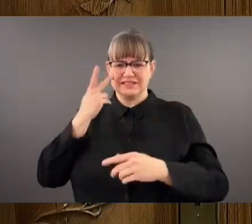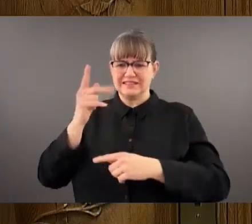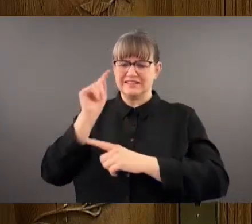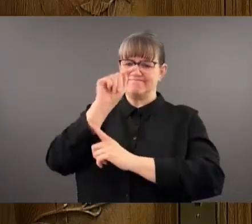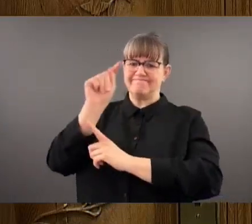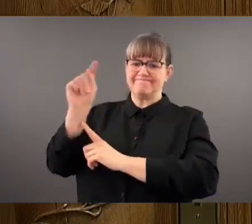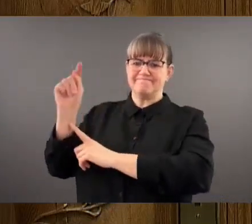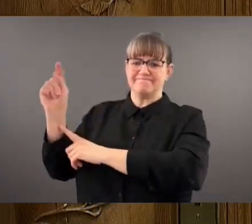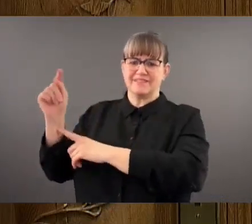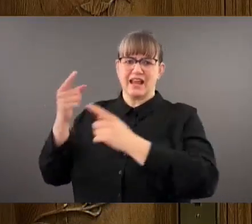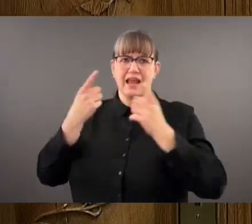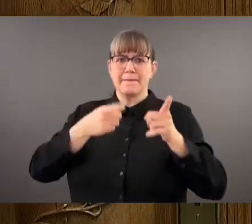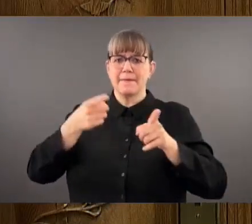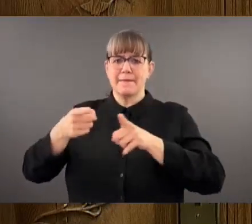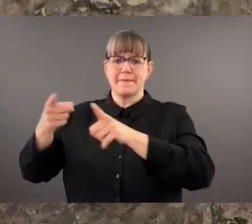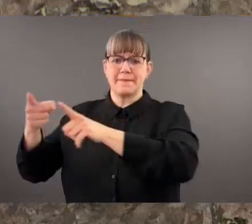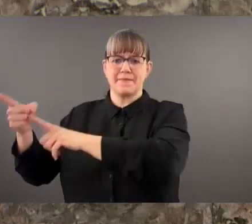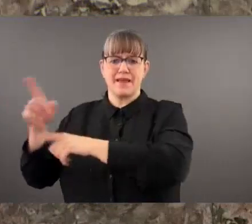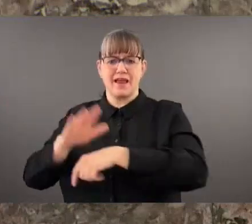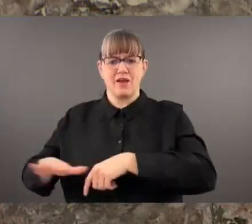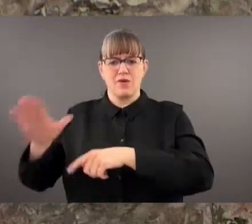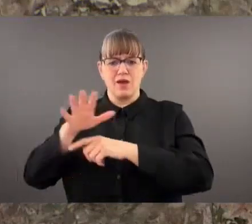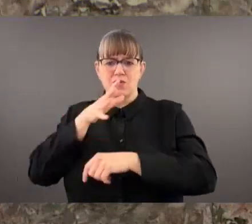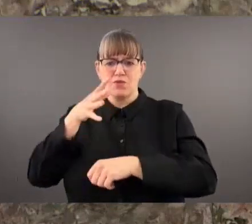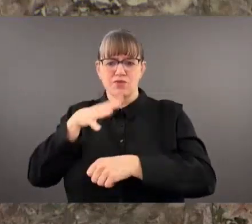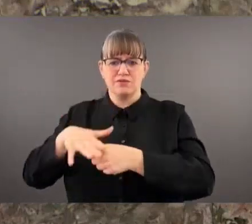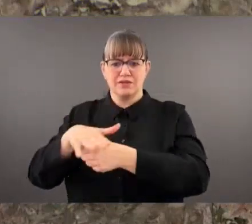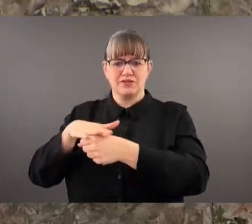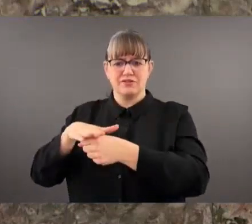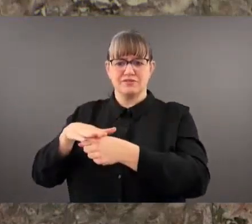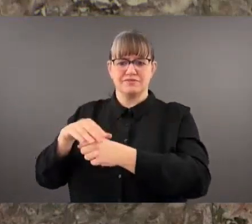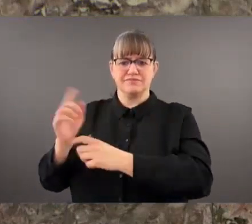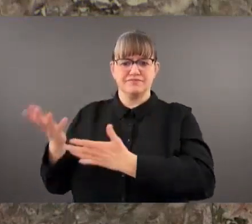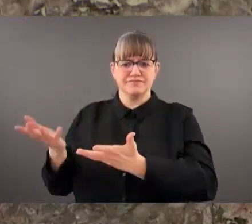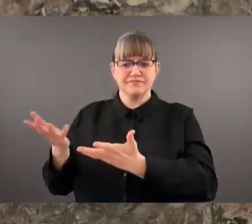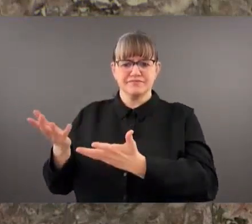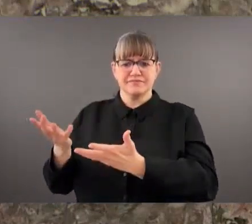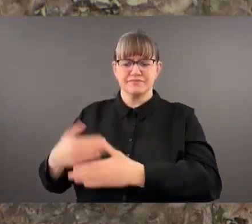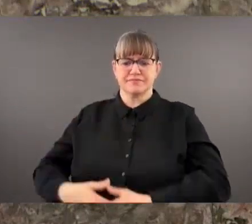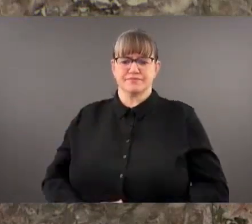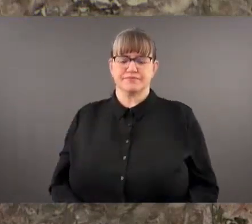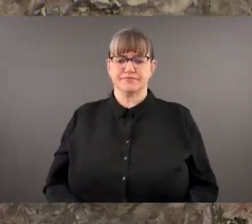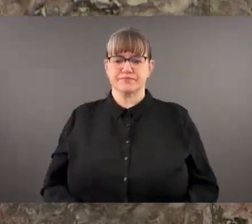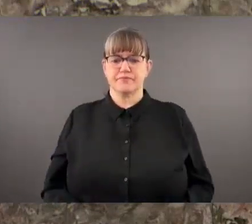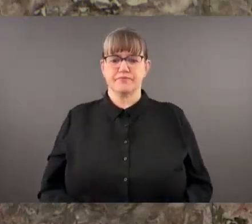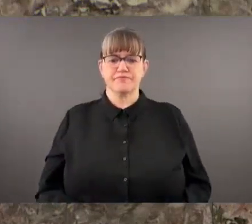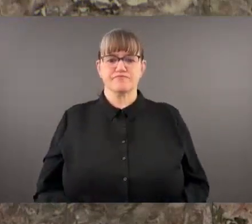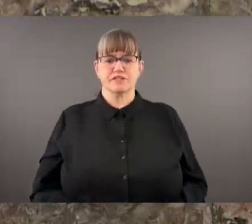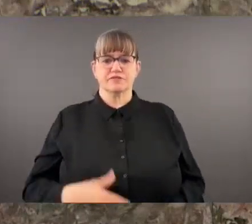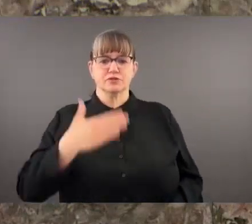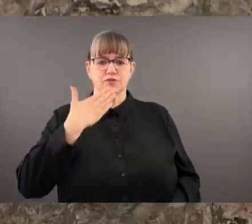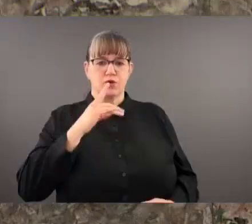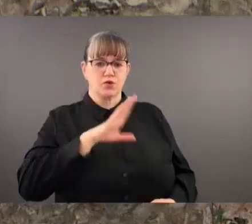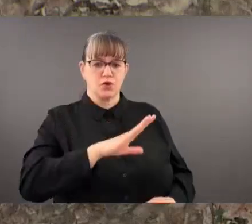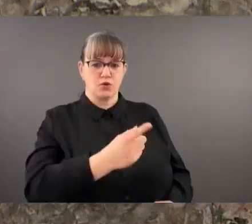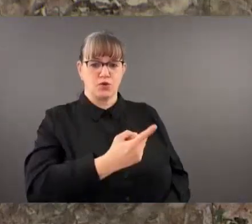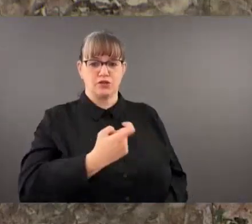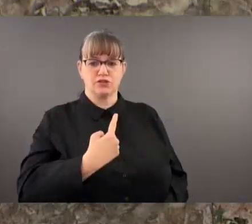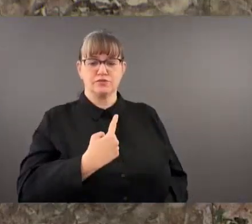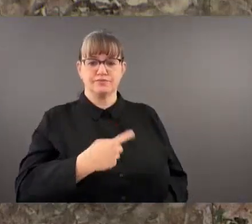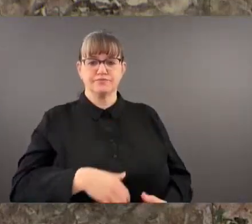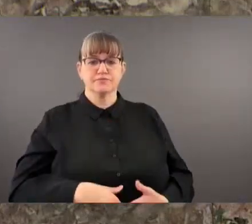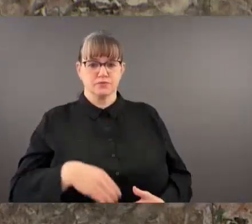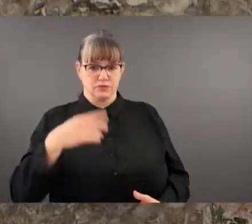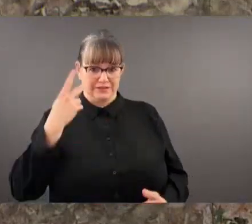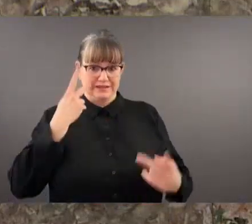Minister. Thank you, Mr. Speaker, and thank you to the member for the question. We are seeing progress. We do know that the